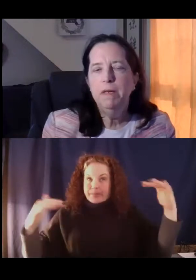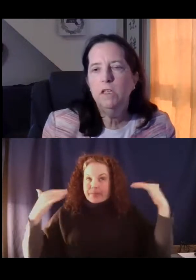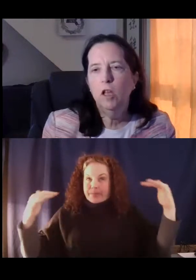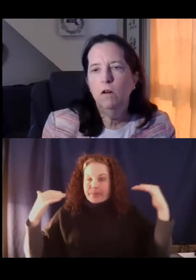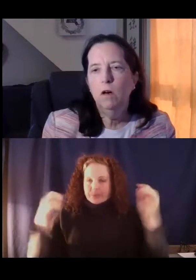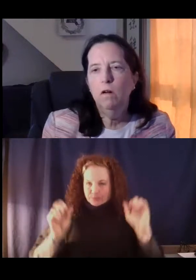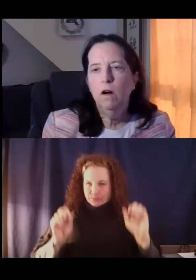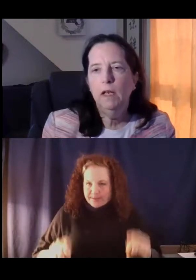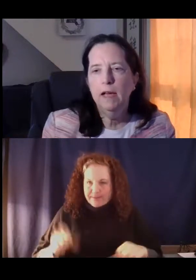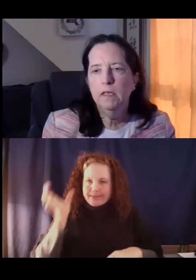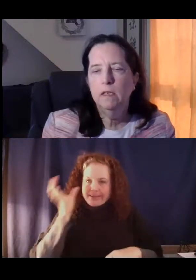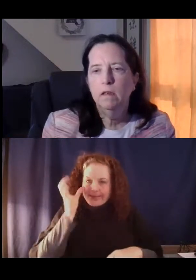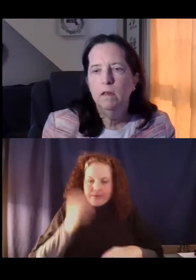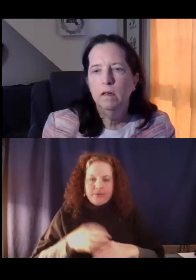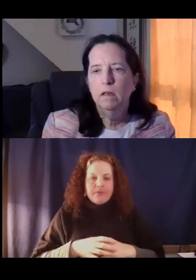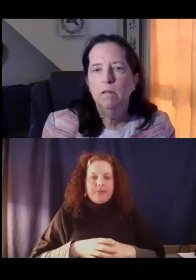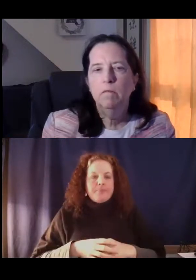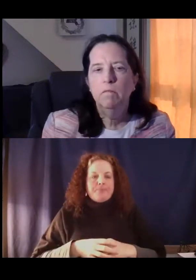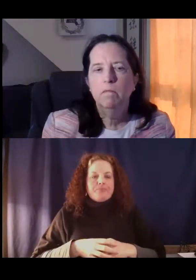Traffic may be slower or less.